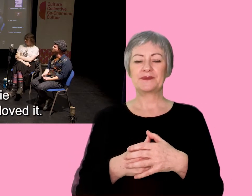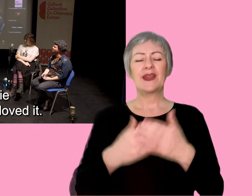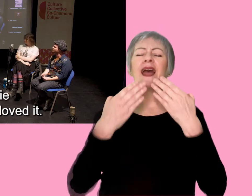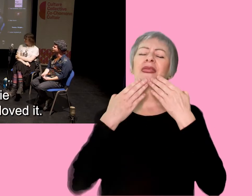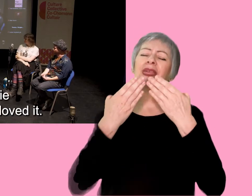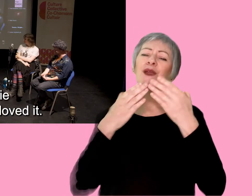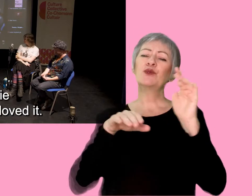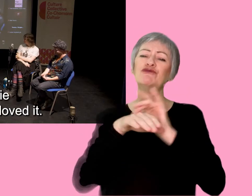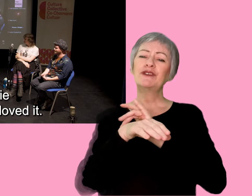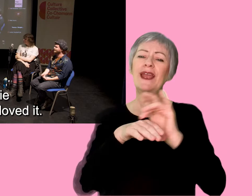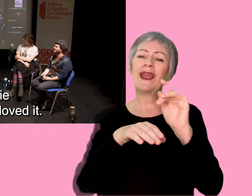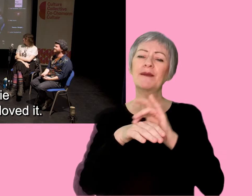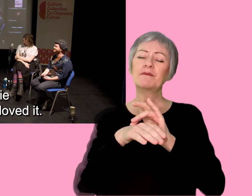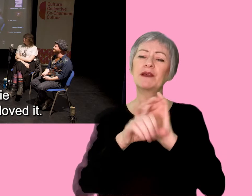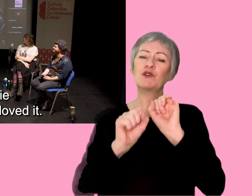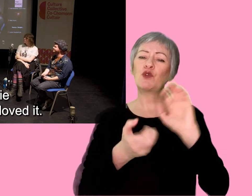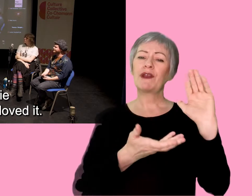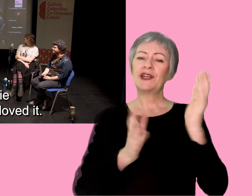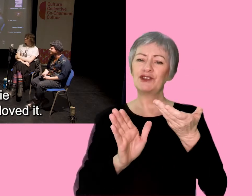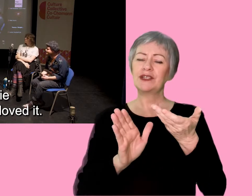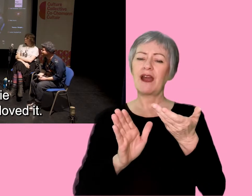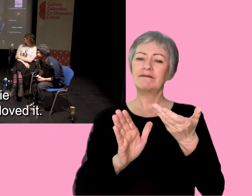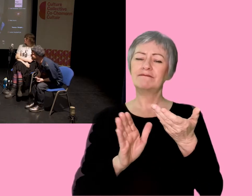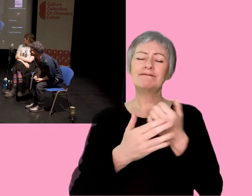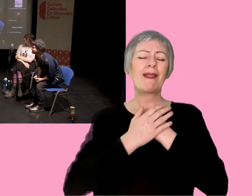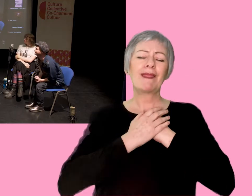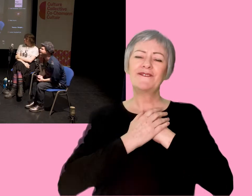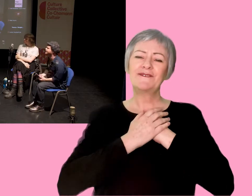Thank you, Jamie, for your introduction. Loved it.